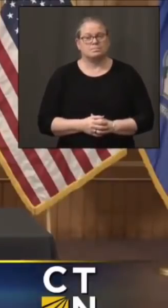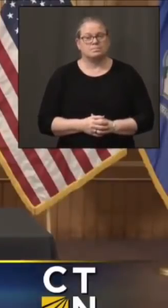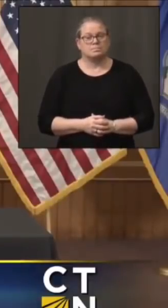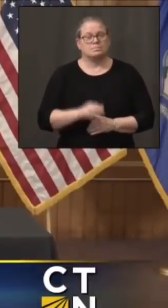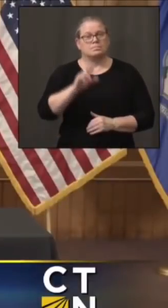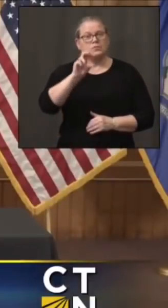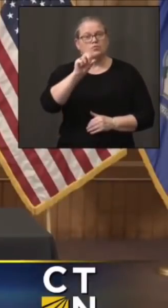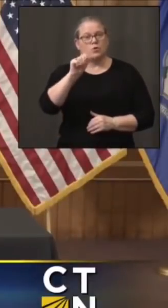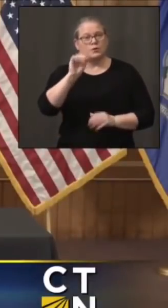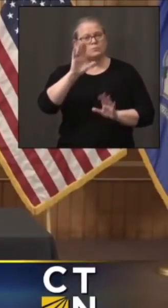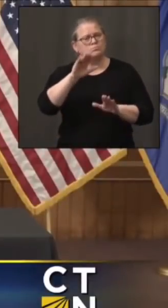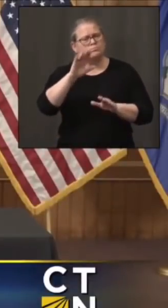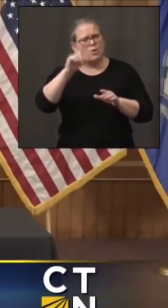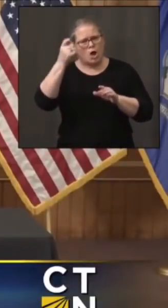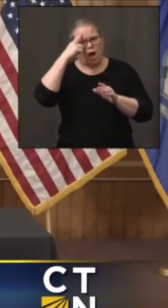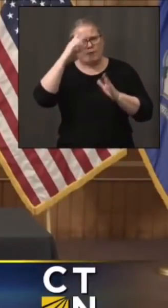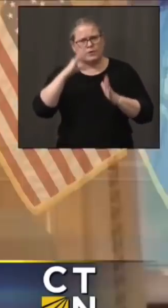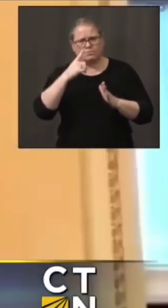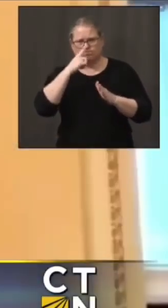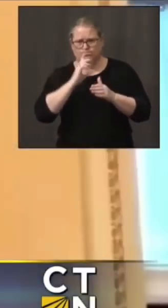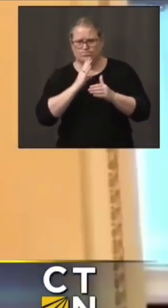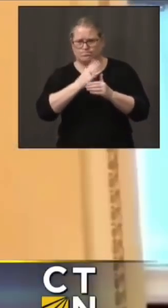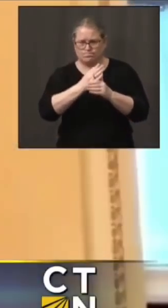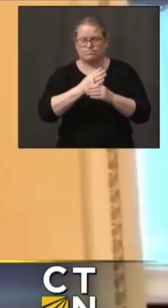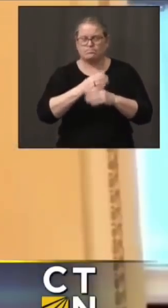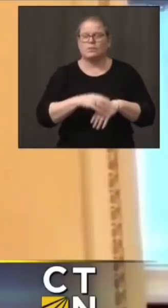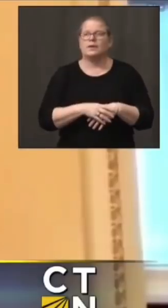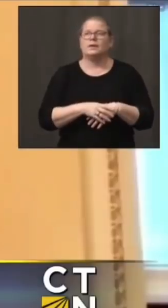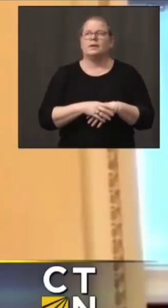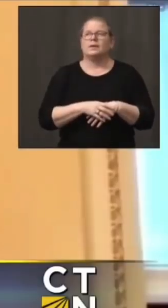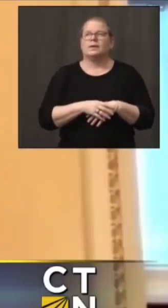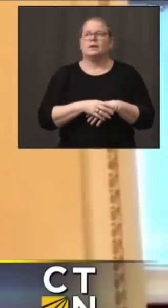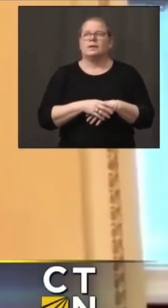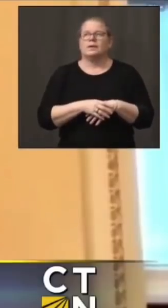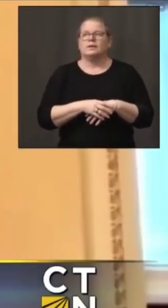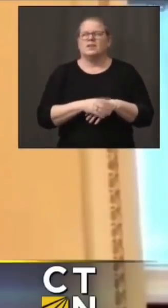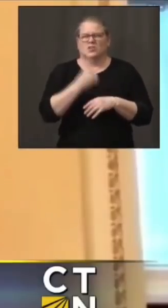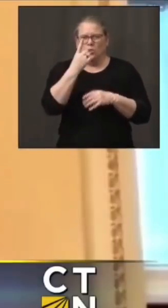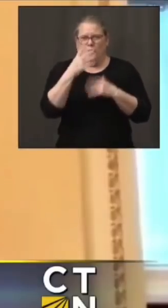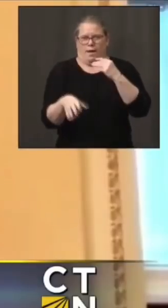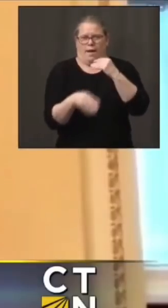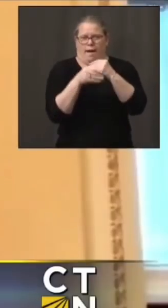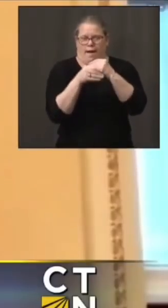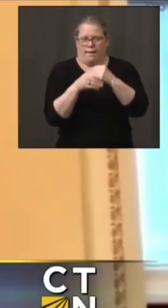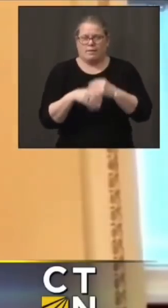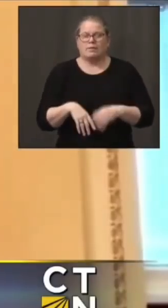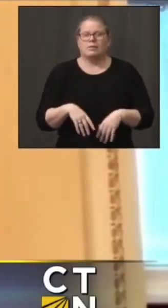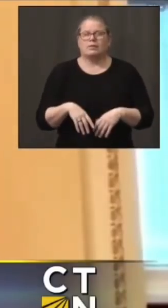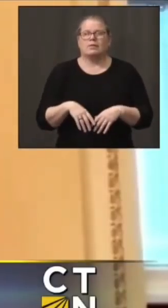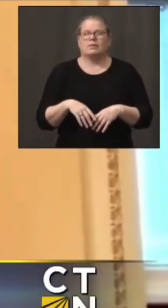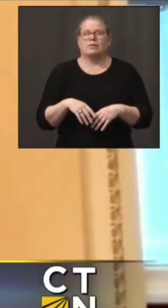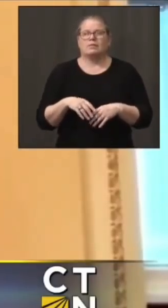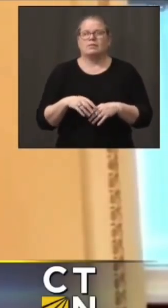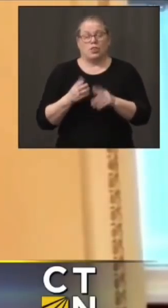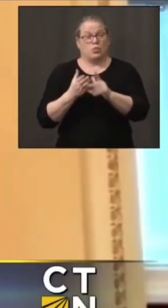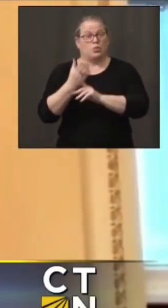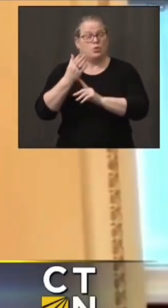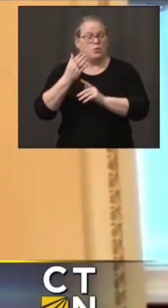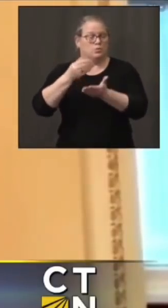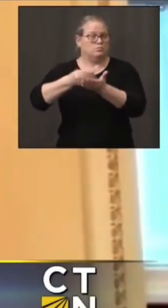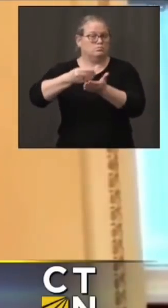second, it touches on this area, and this is coming through the appropriations process. And what